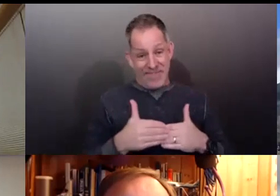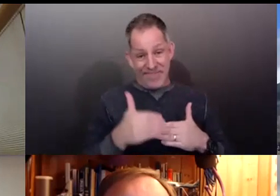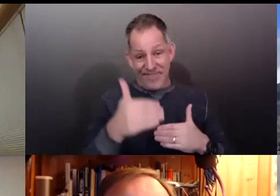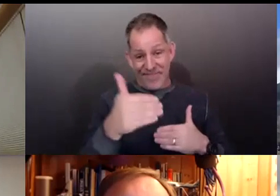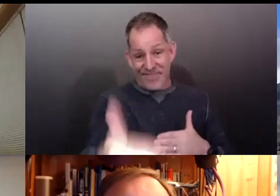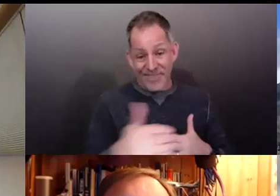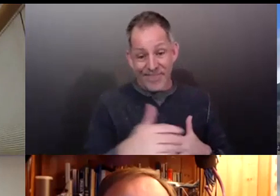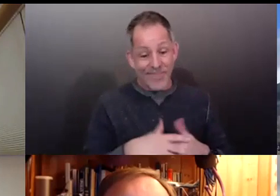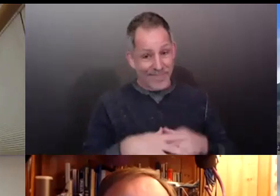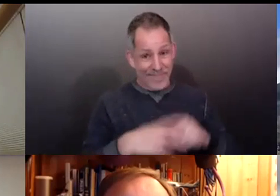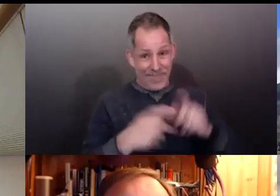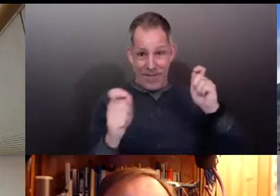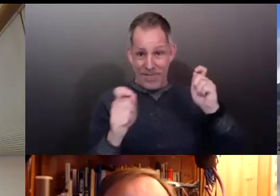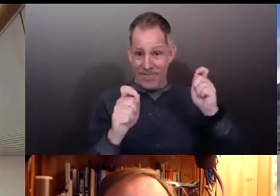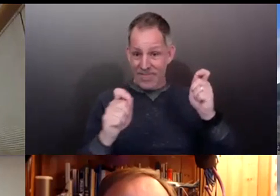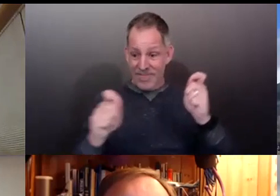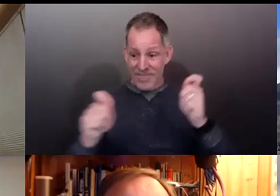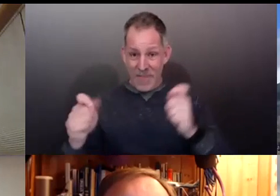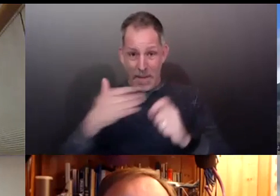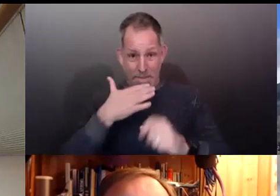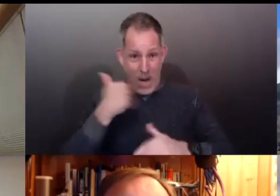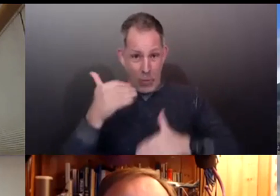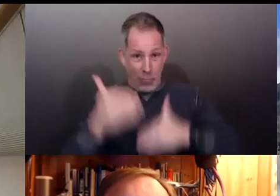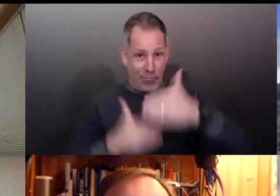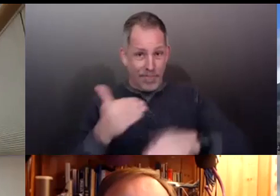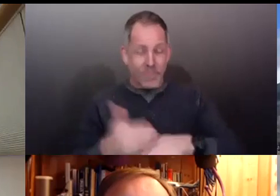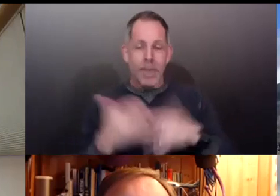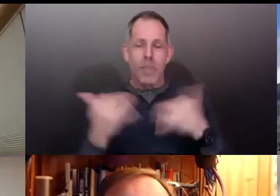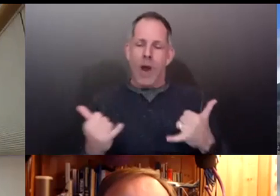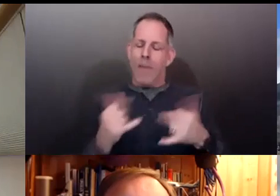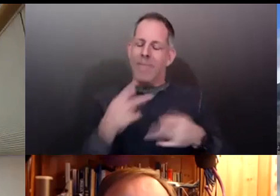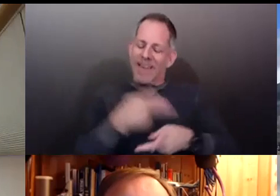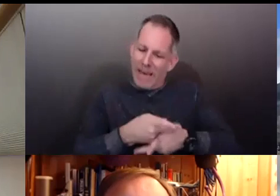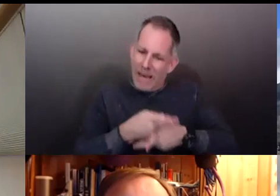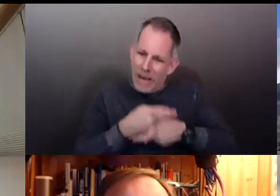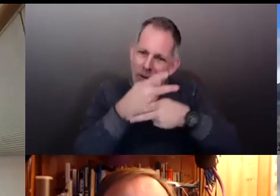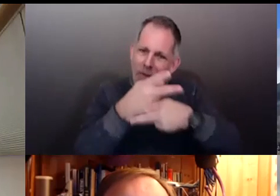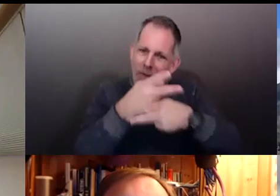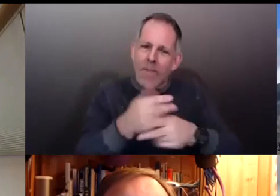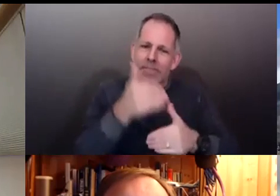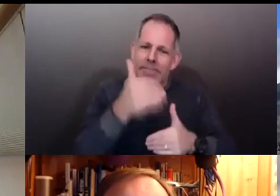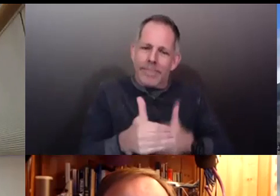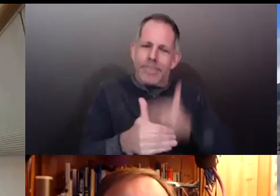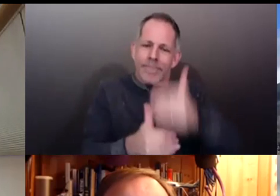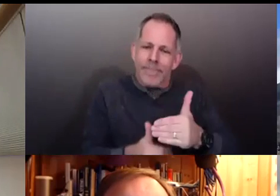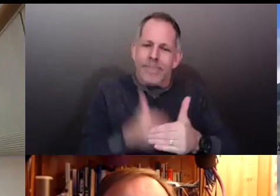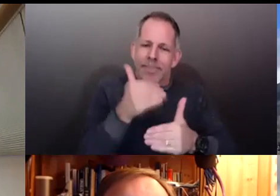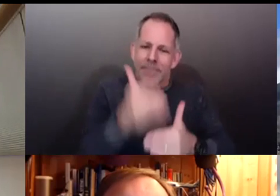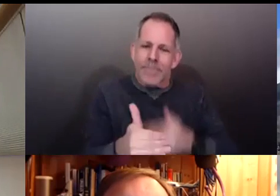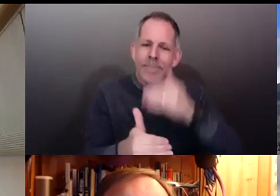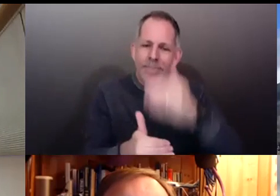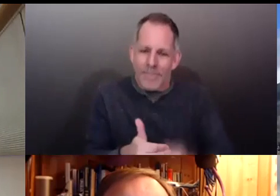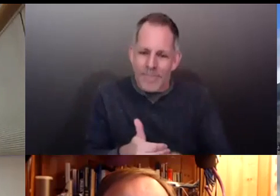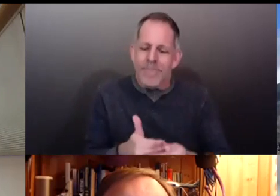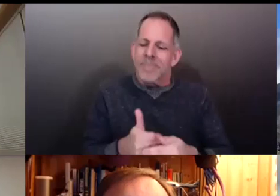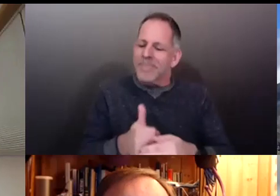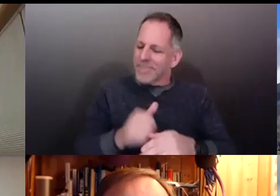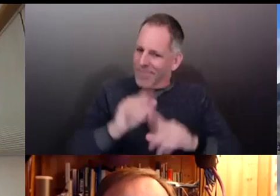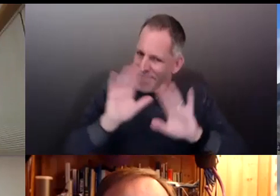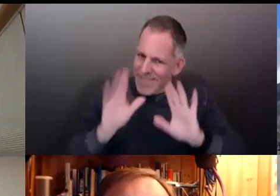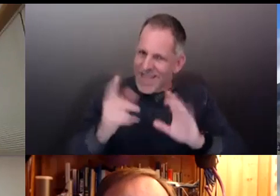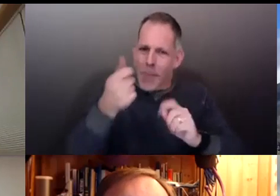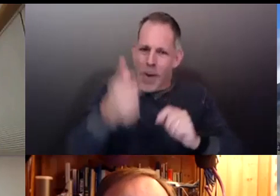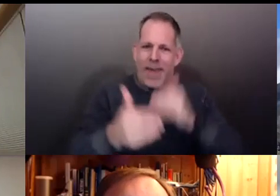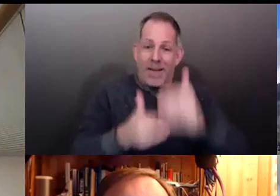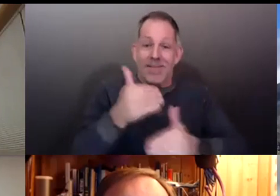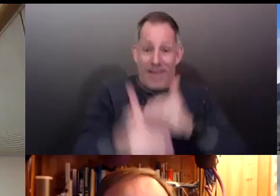it needs to be carefully chosen and done with great caution and slowly, because you know, the analogy I've mentioned before, we're